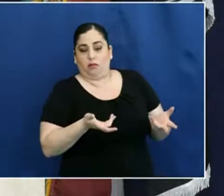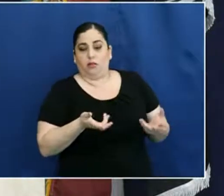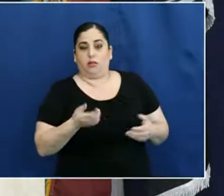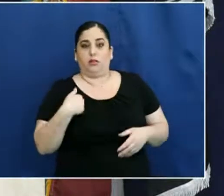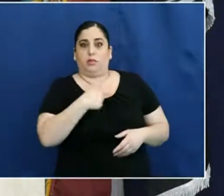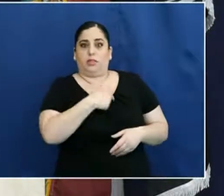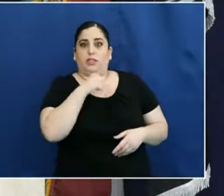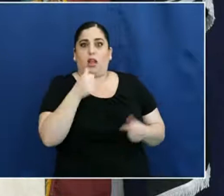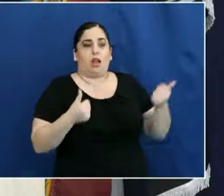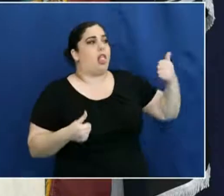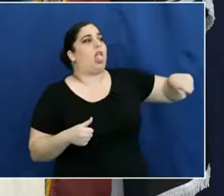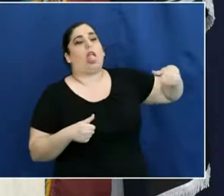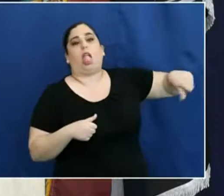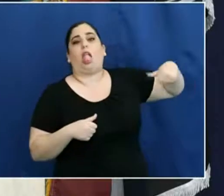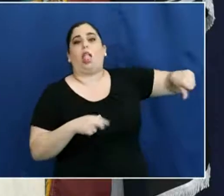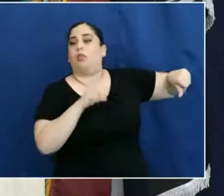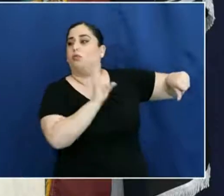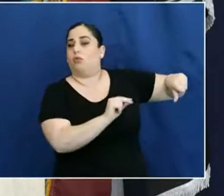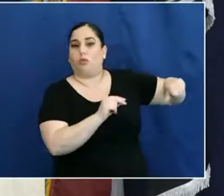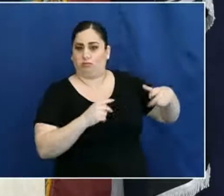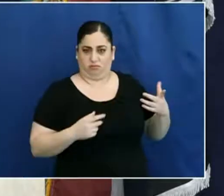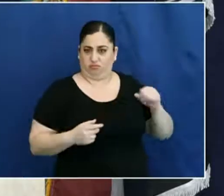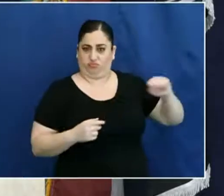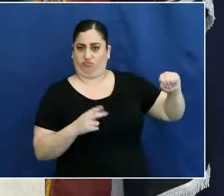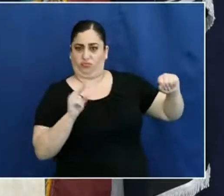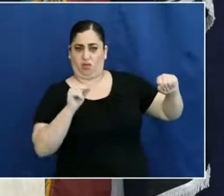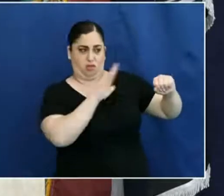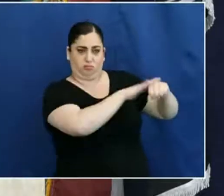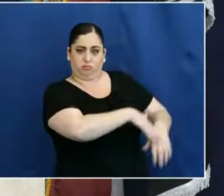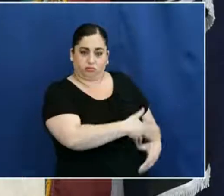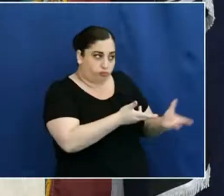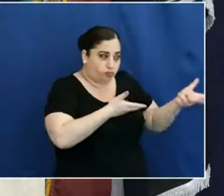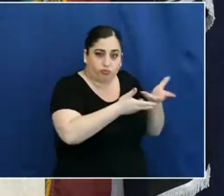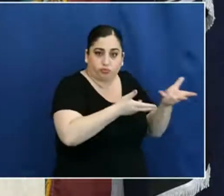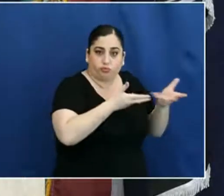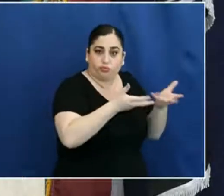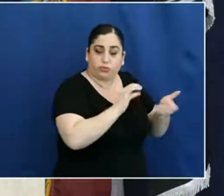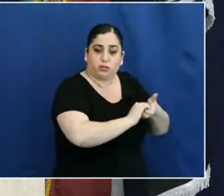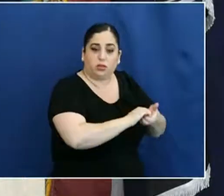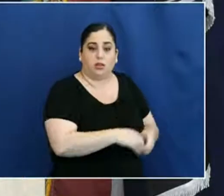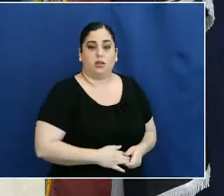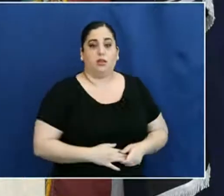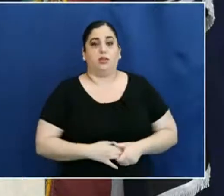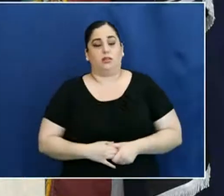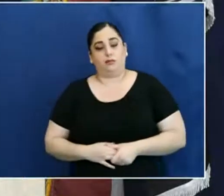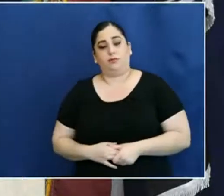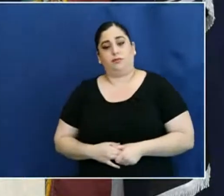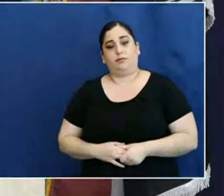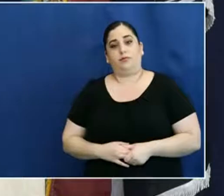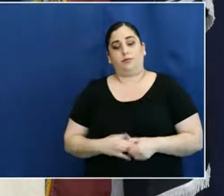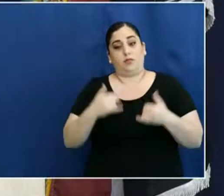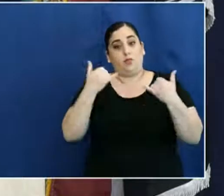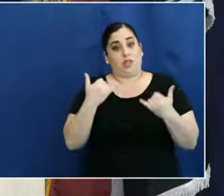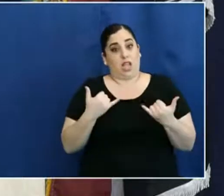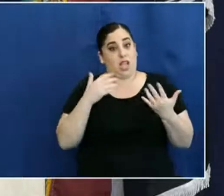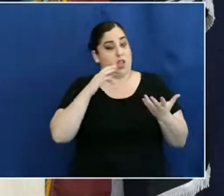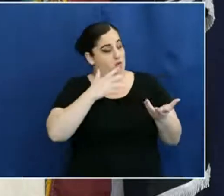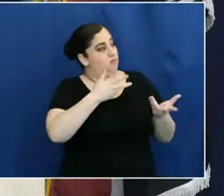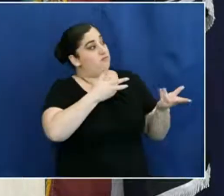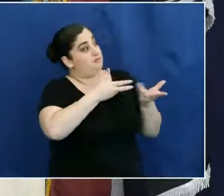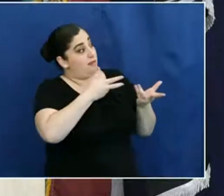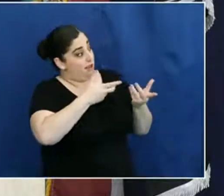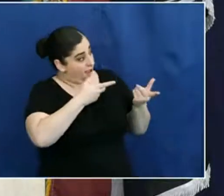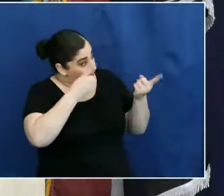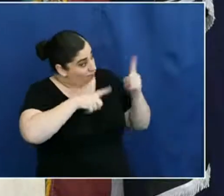And it just came about that the easiest way to memorialize what we've been doing and what we'll be doing moving forward is just an MOU with the state.